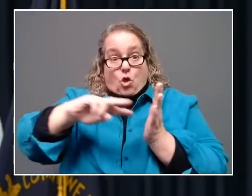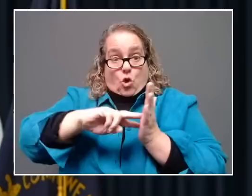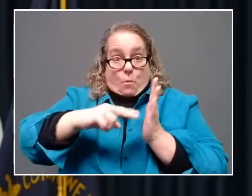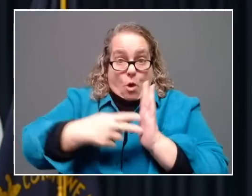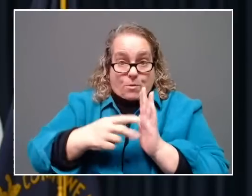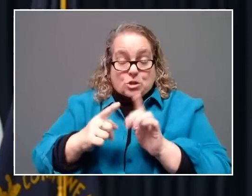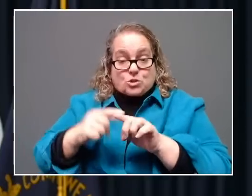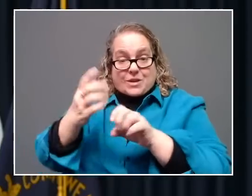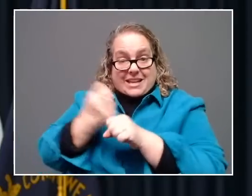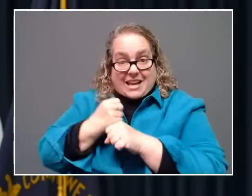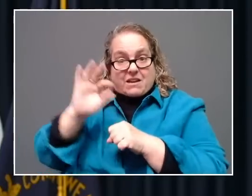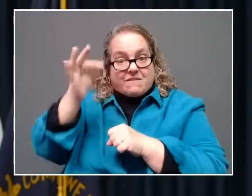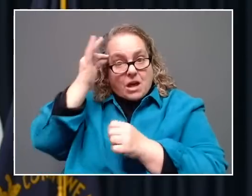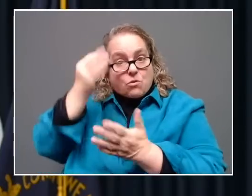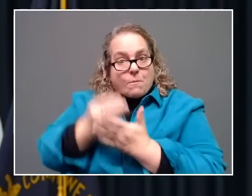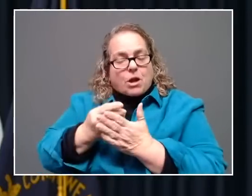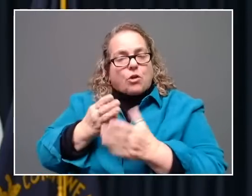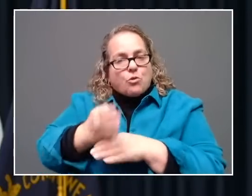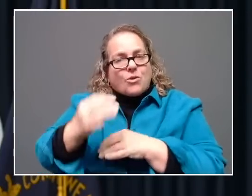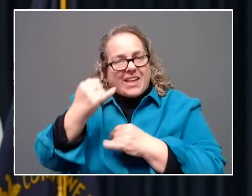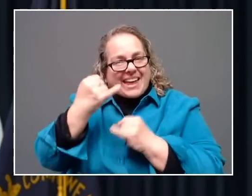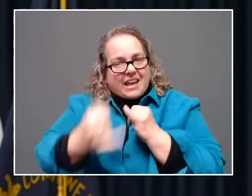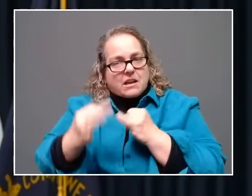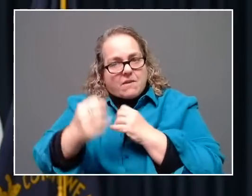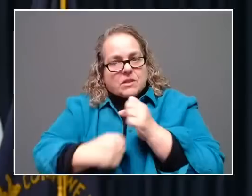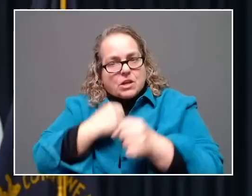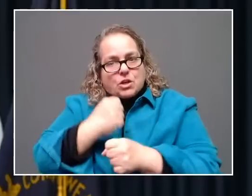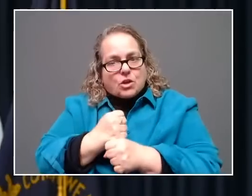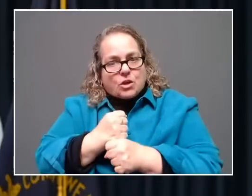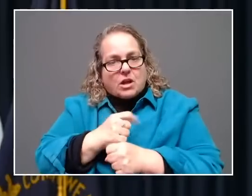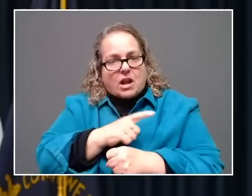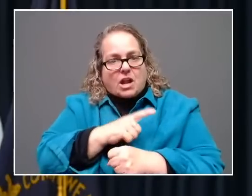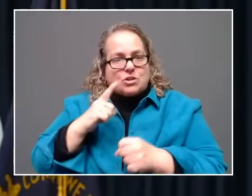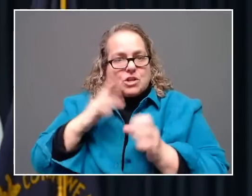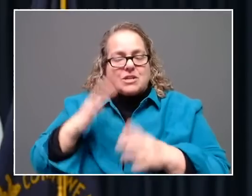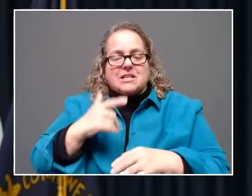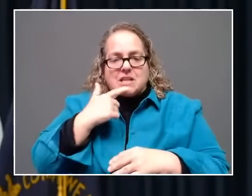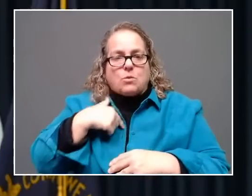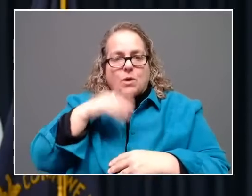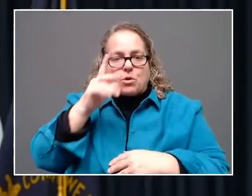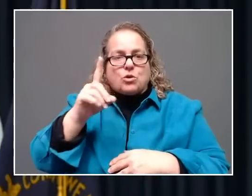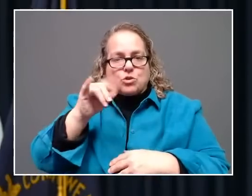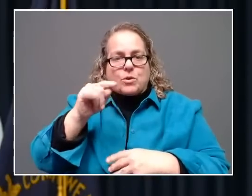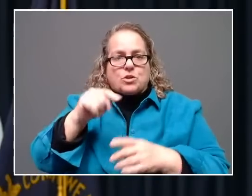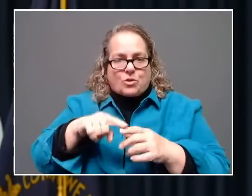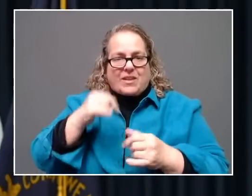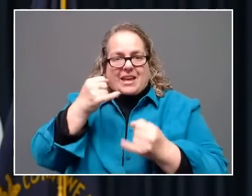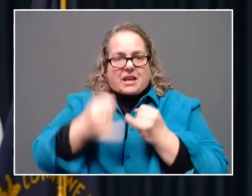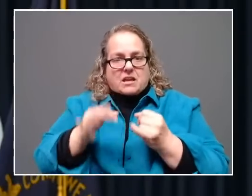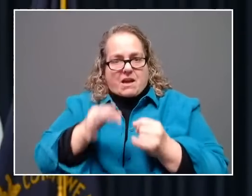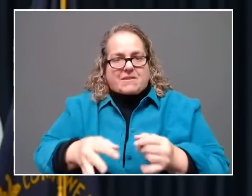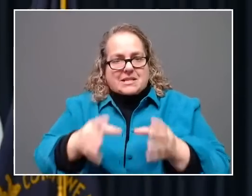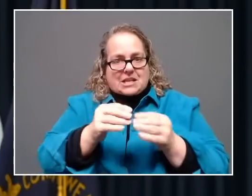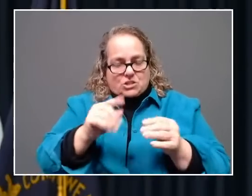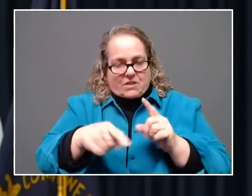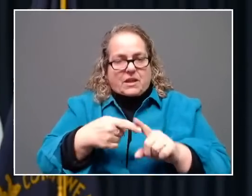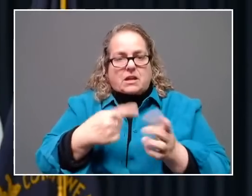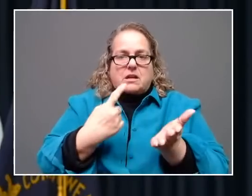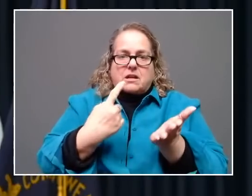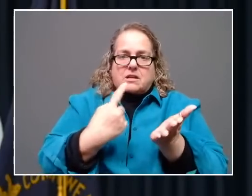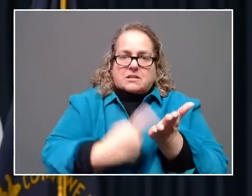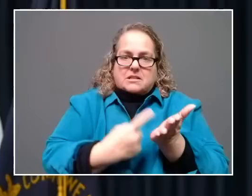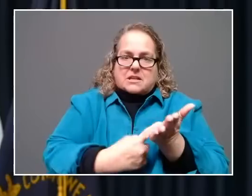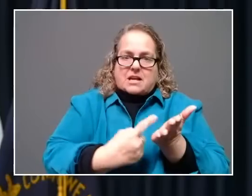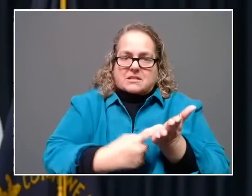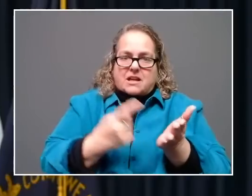year. The legislature said we'll do it to the end of the session and then we will talk then. There was no